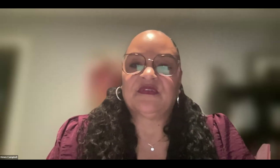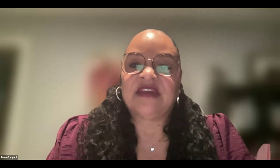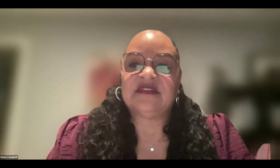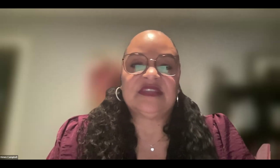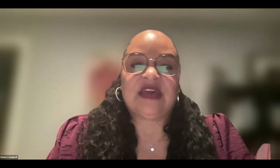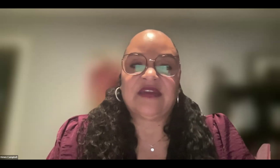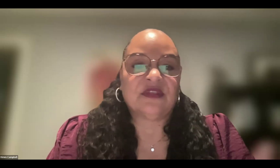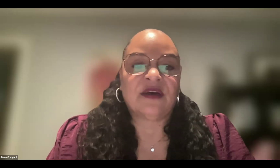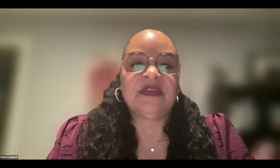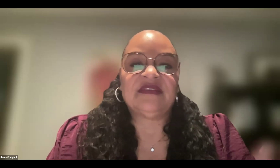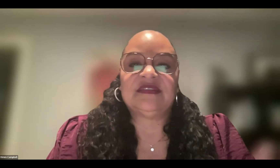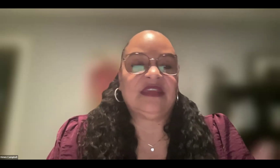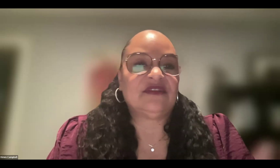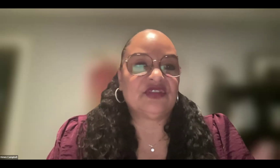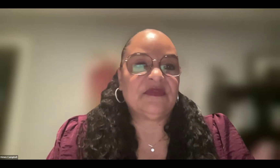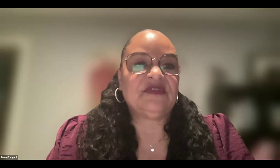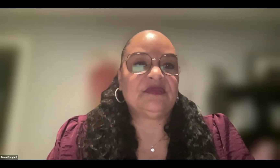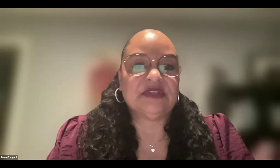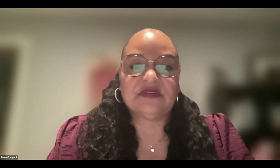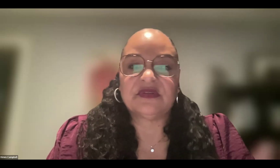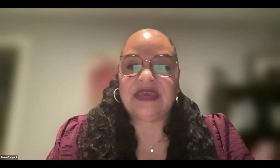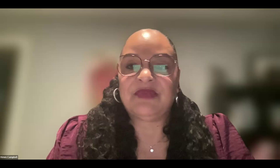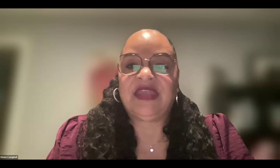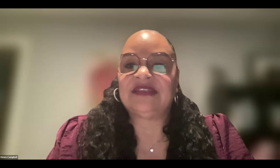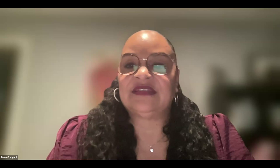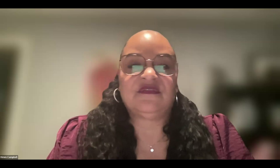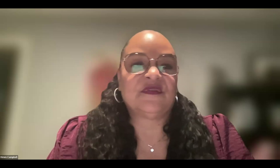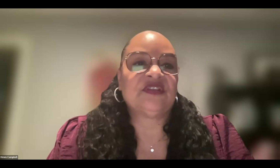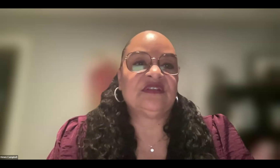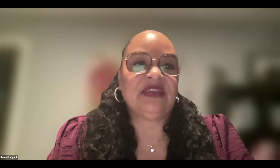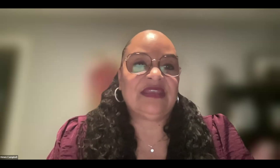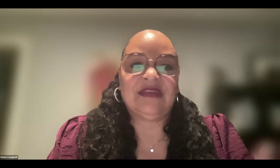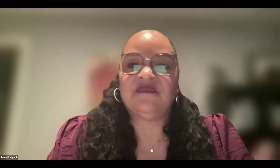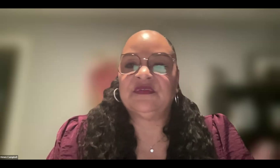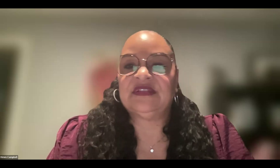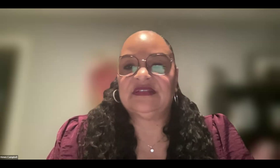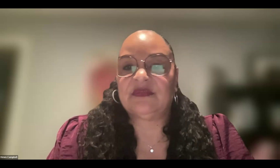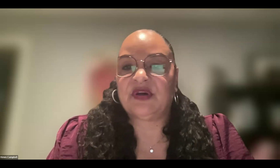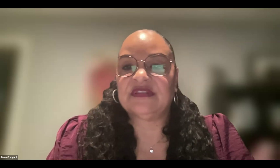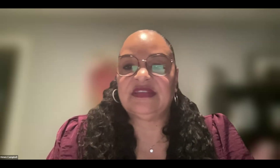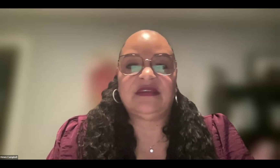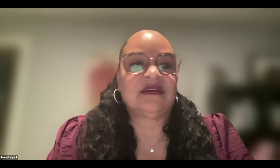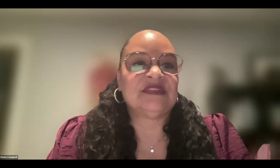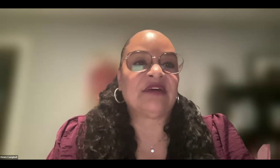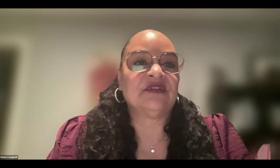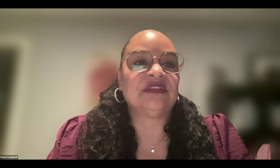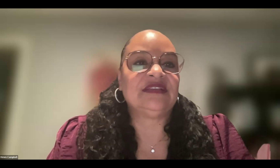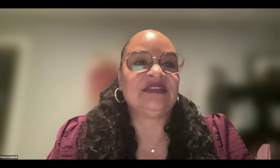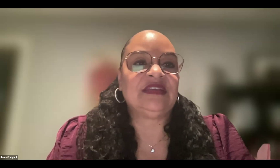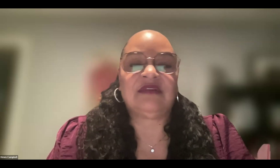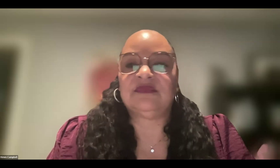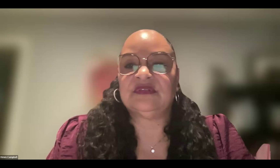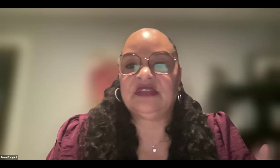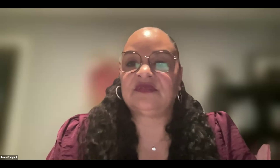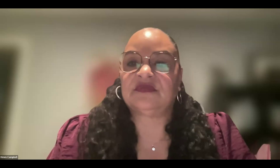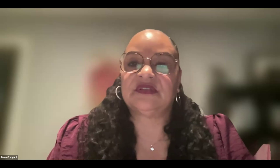private providers, they hire lobbyists and they contribute to political campaigns. And unfortunately, that influences the policy that comes out, or at least